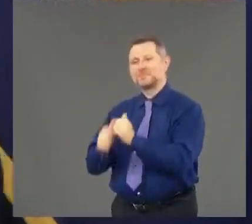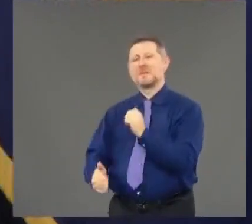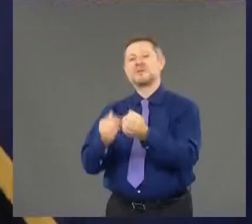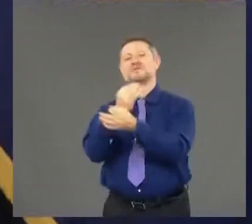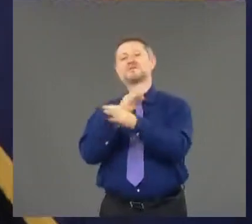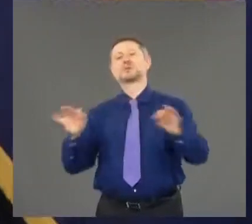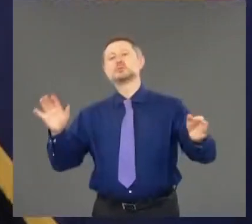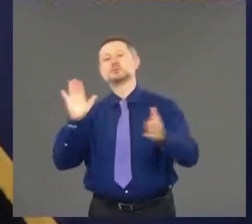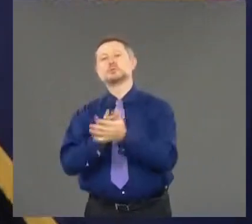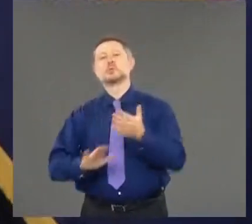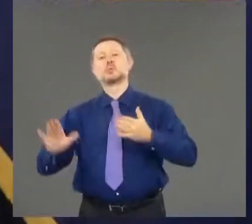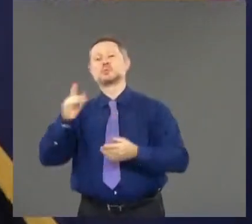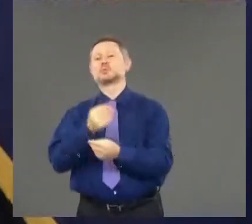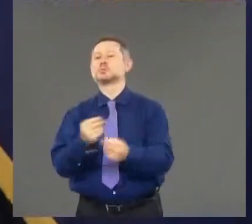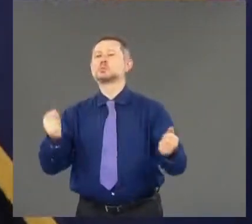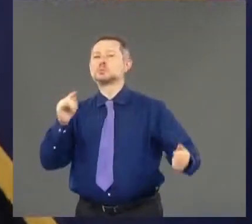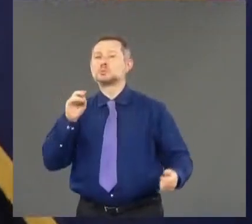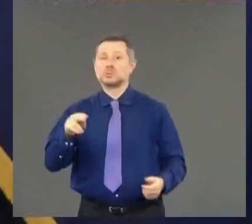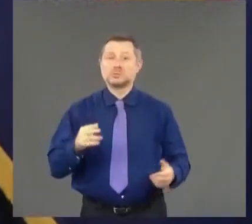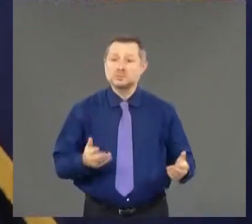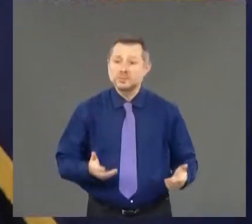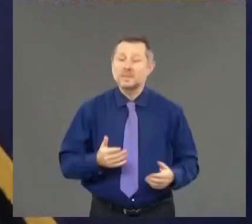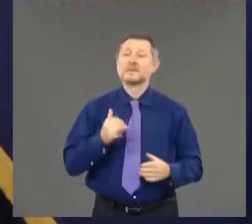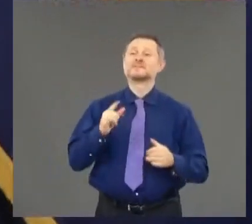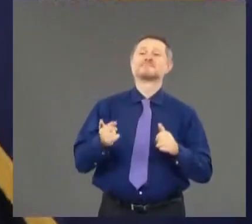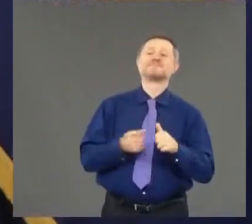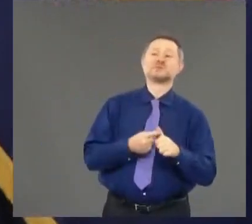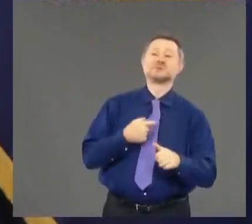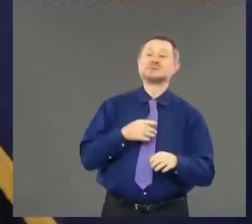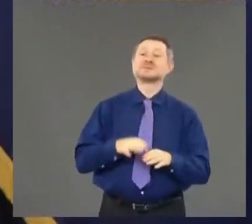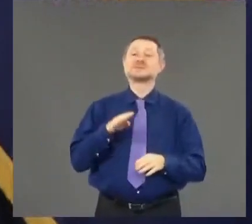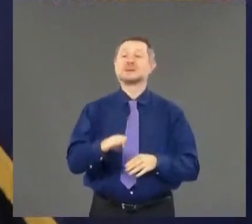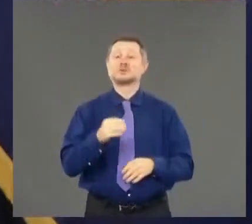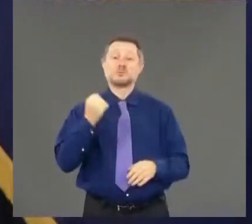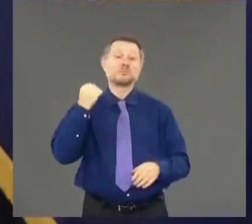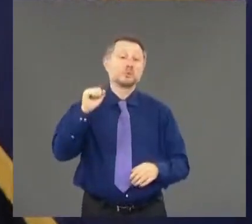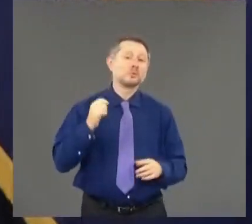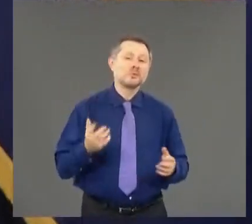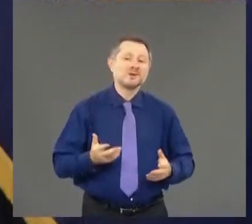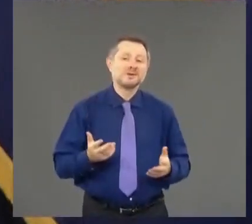The first step of the protest is just the raising of the issue